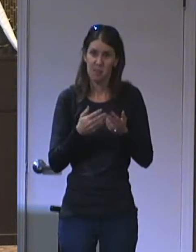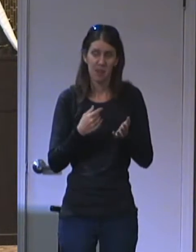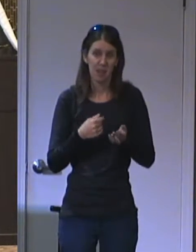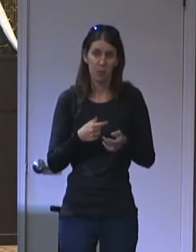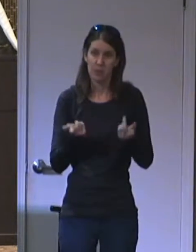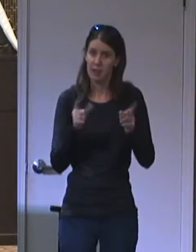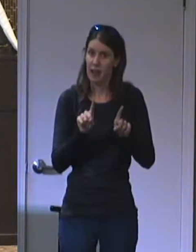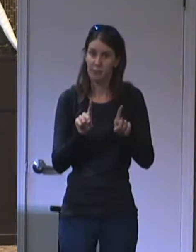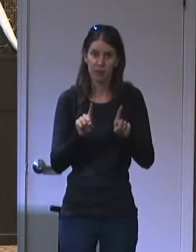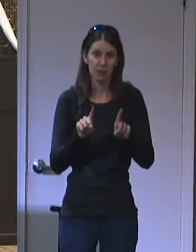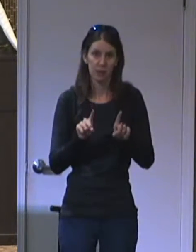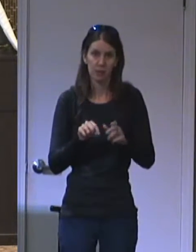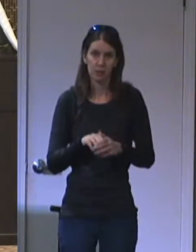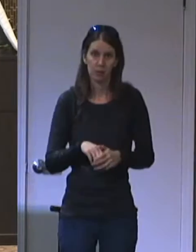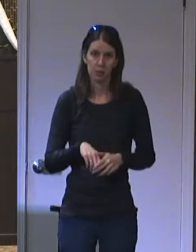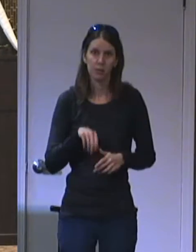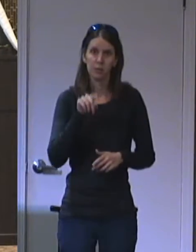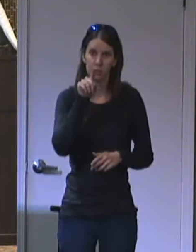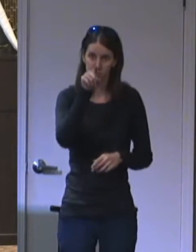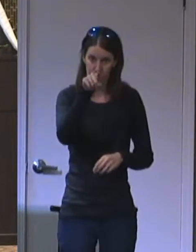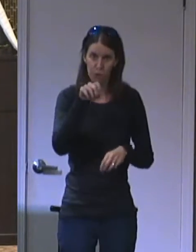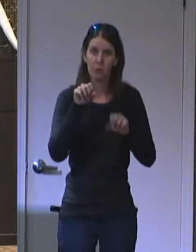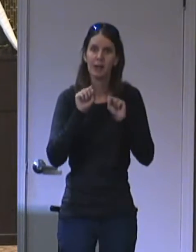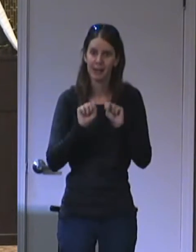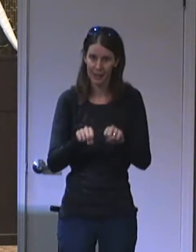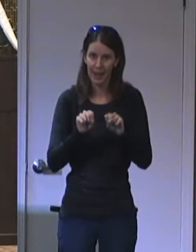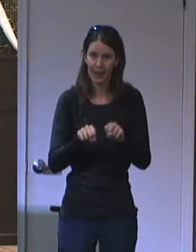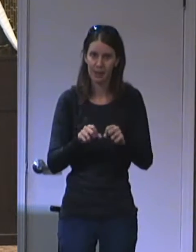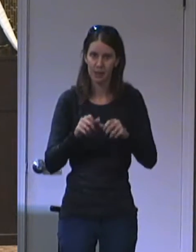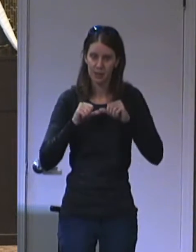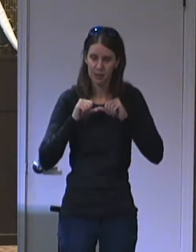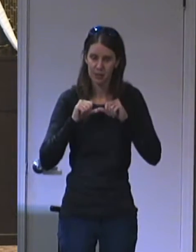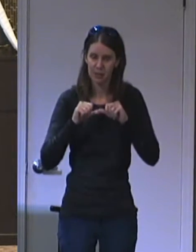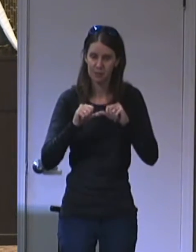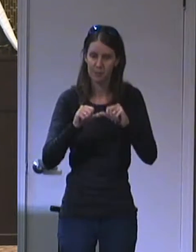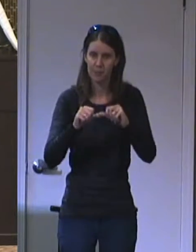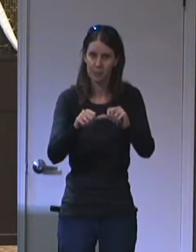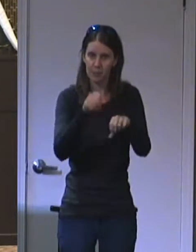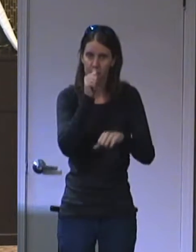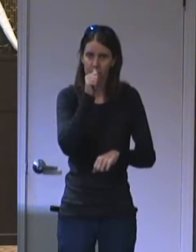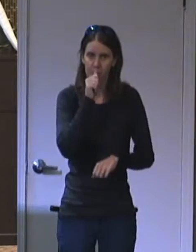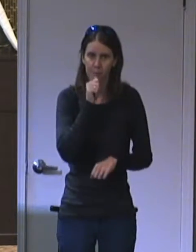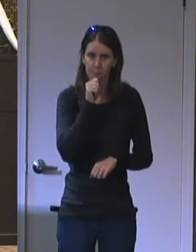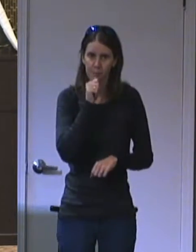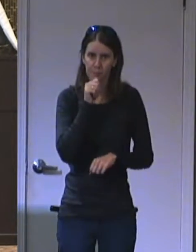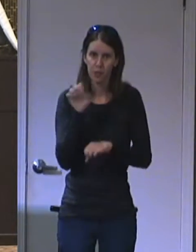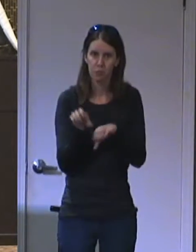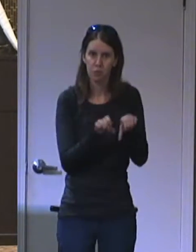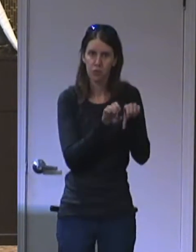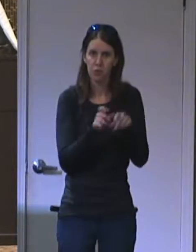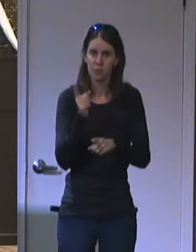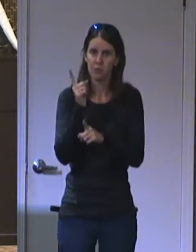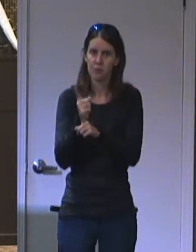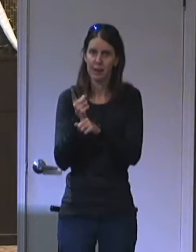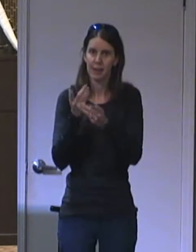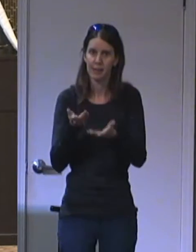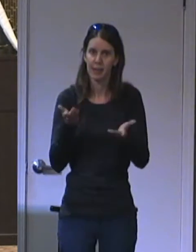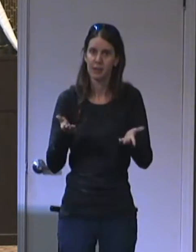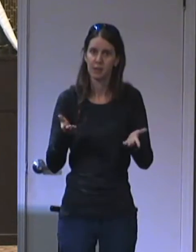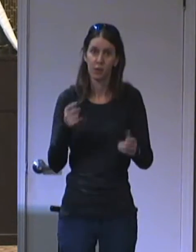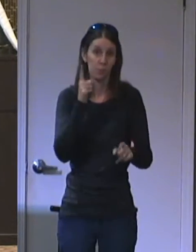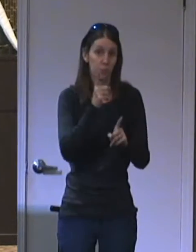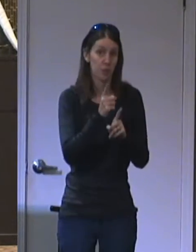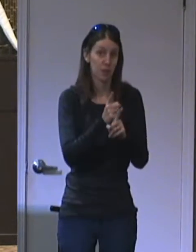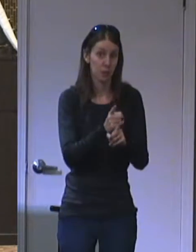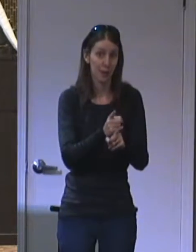Regardless of the circumstances, you can keep on keeping on doing the right things with